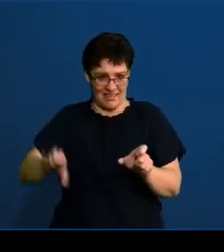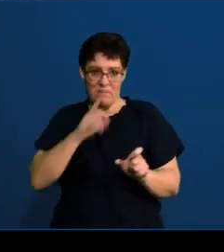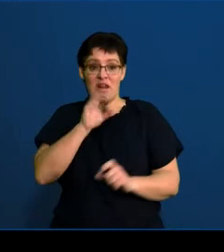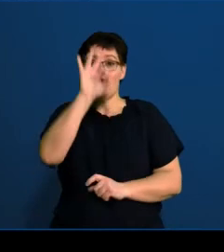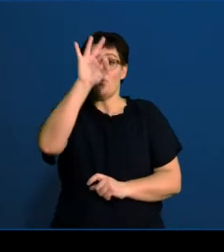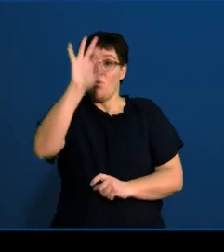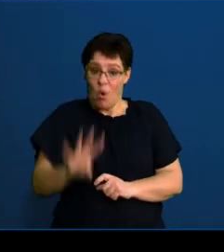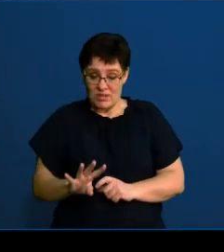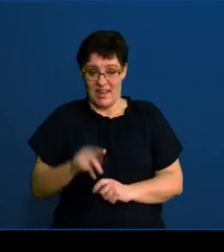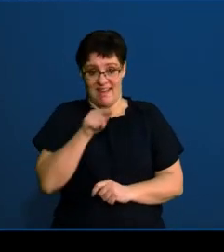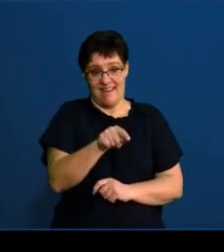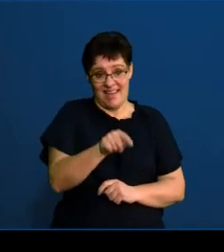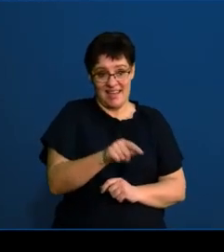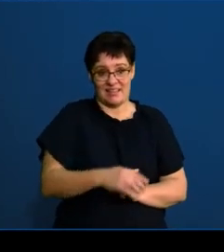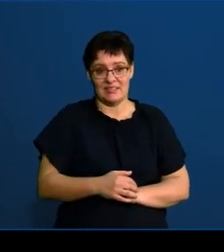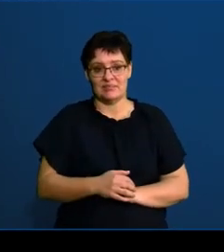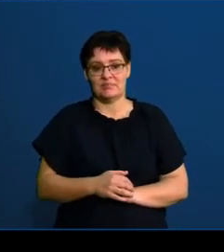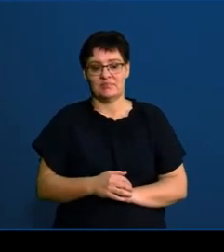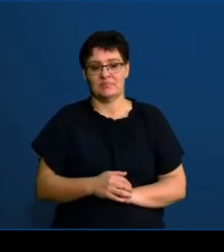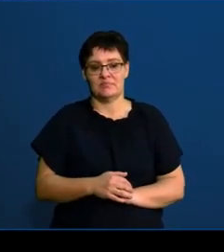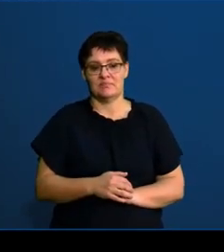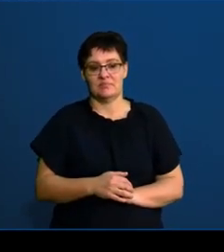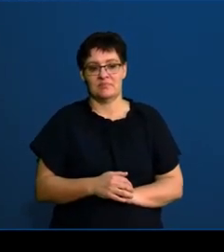write that as a proper fraction.